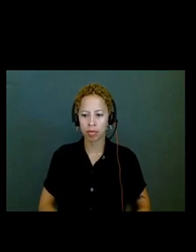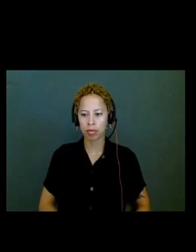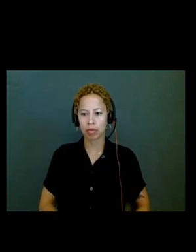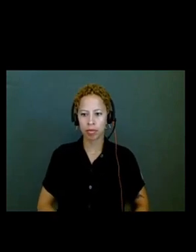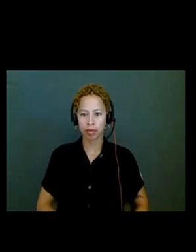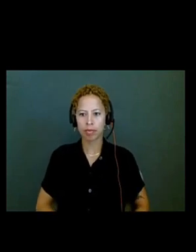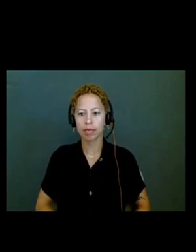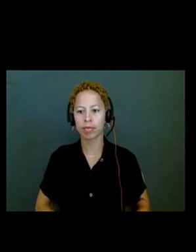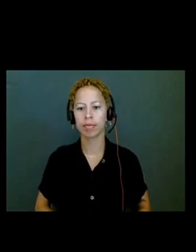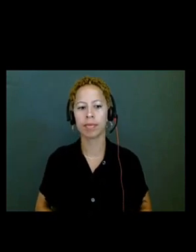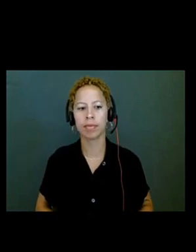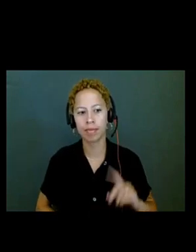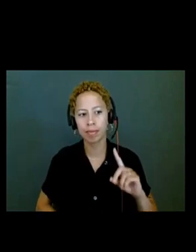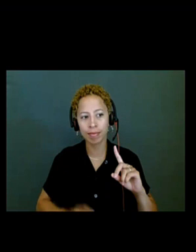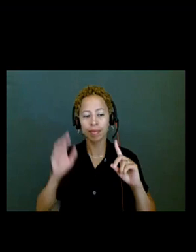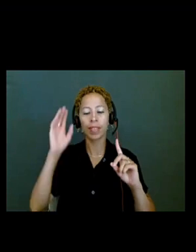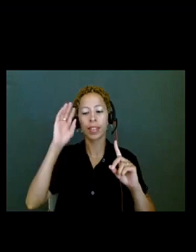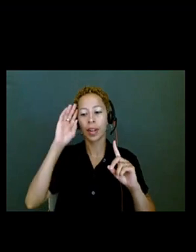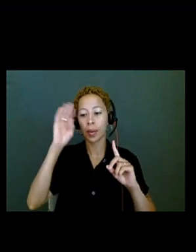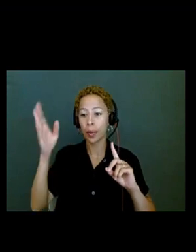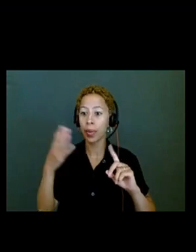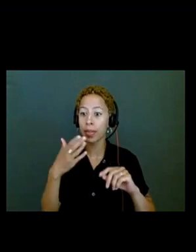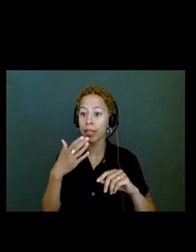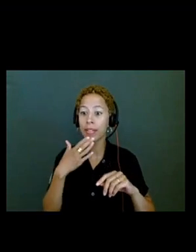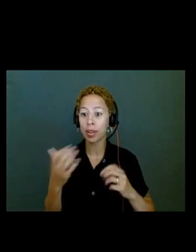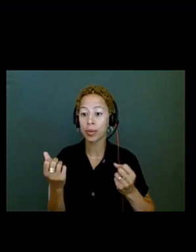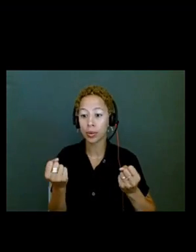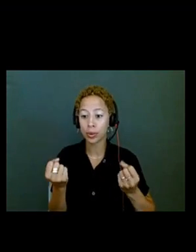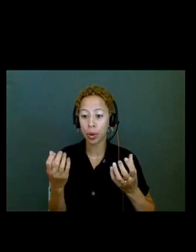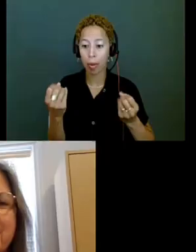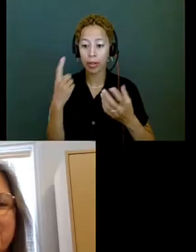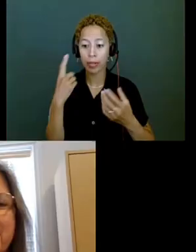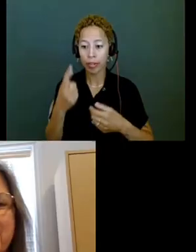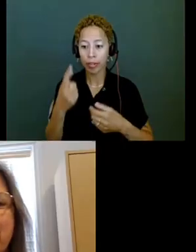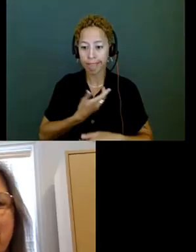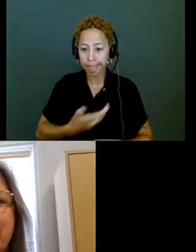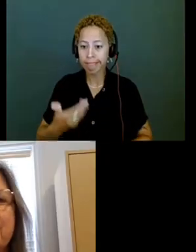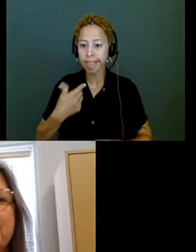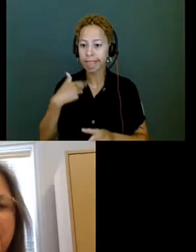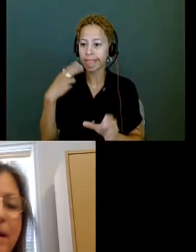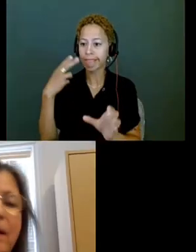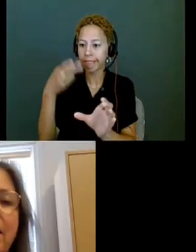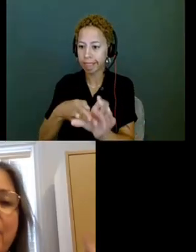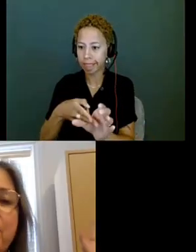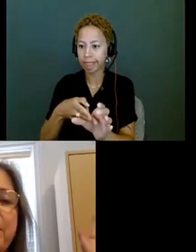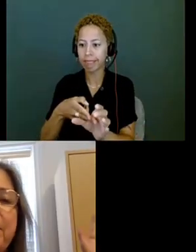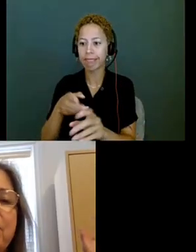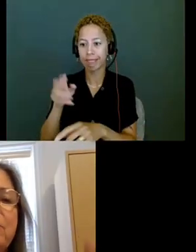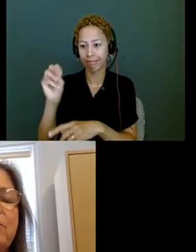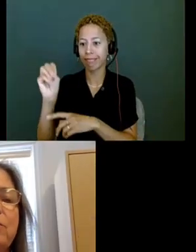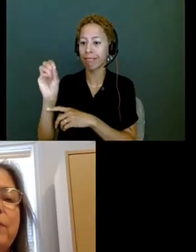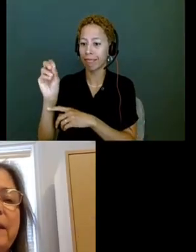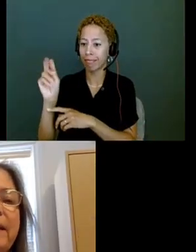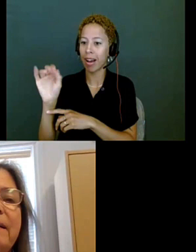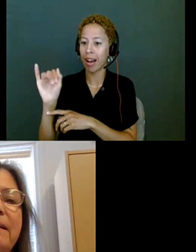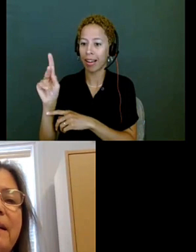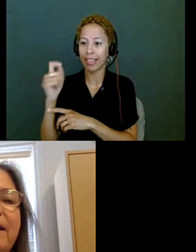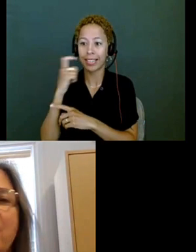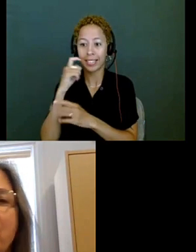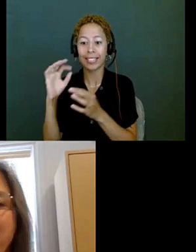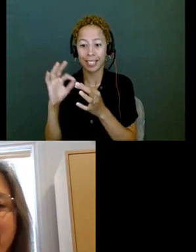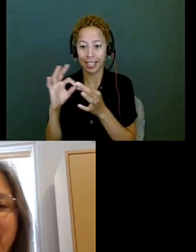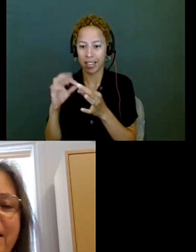All right. Thank you so much for having me. And like Monica said, I'm a beginner too,